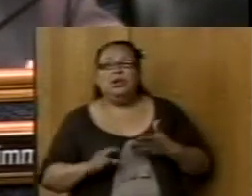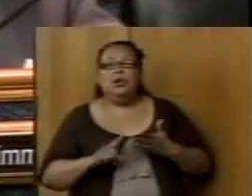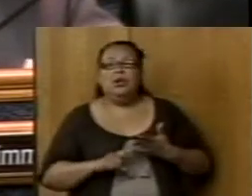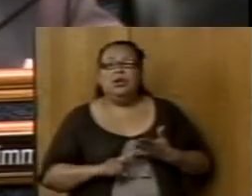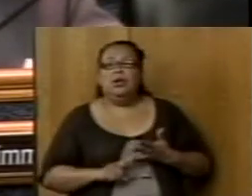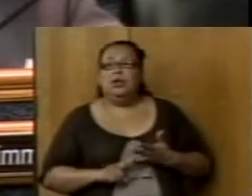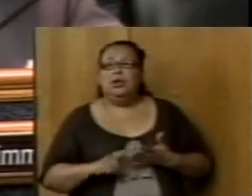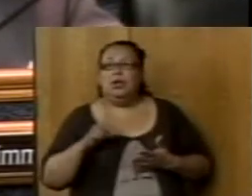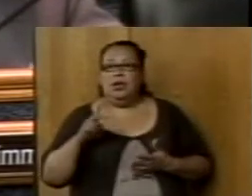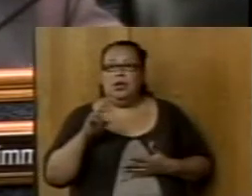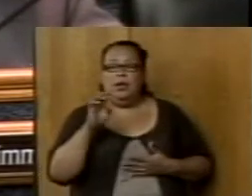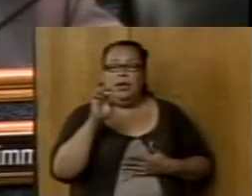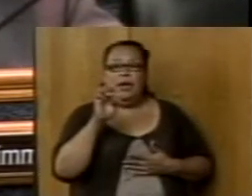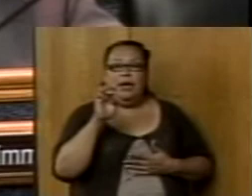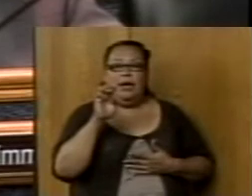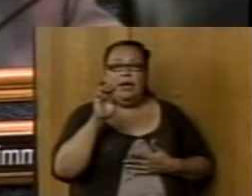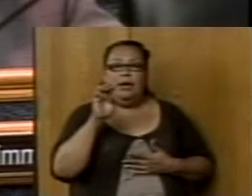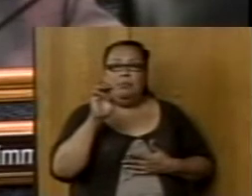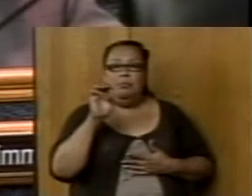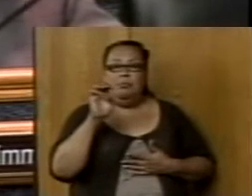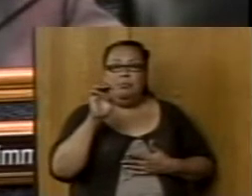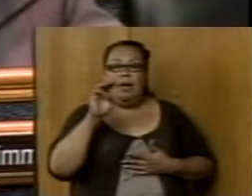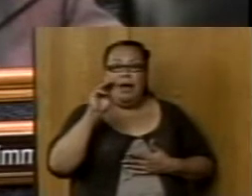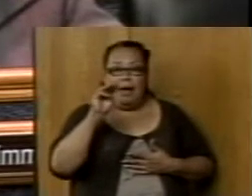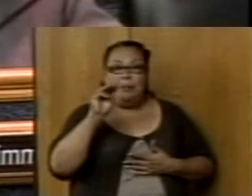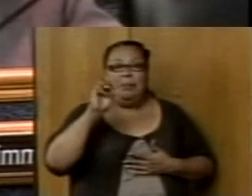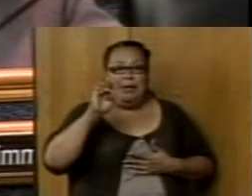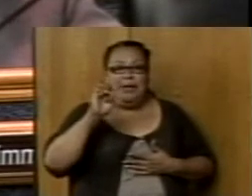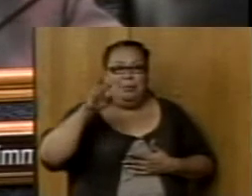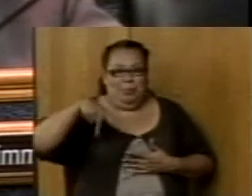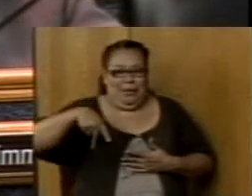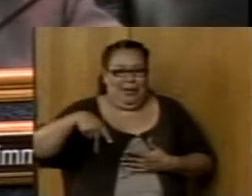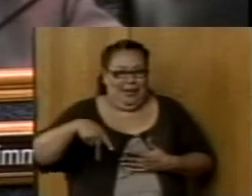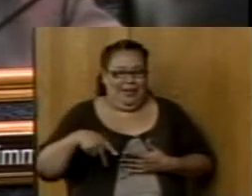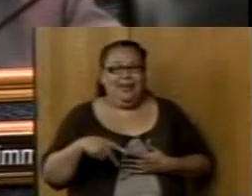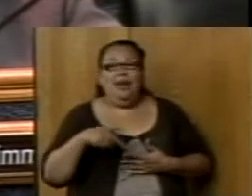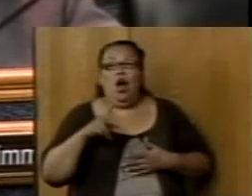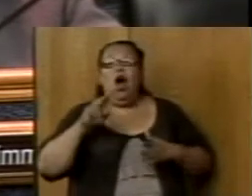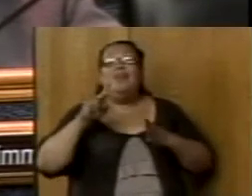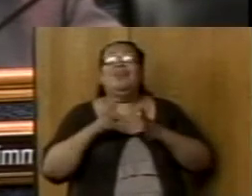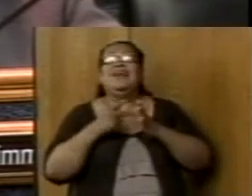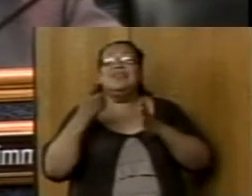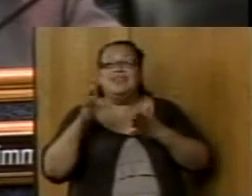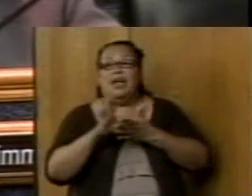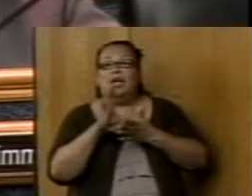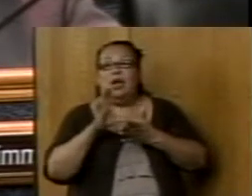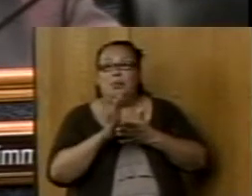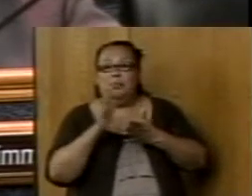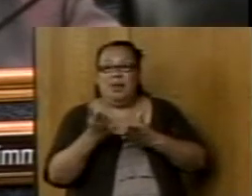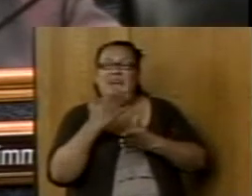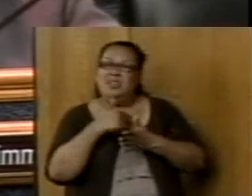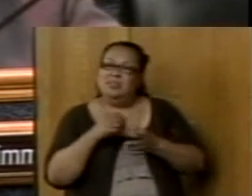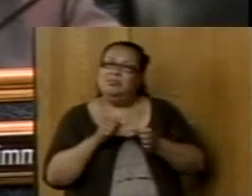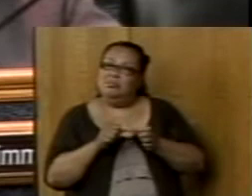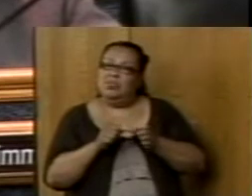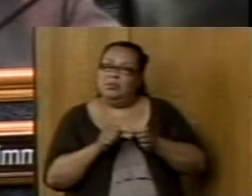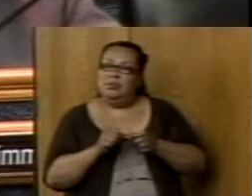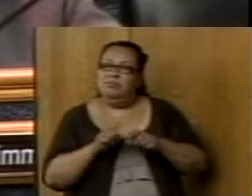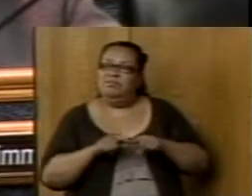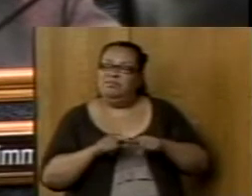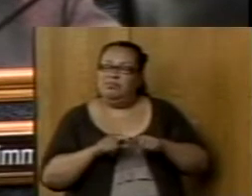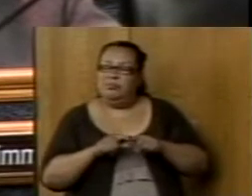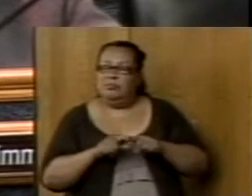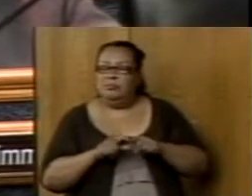at MEP items, number 3, which is on the second page, is still pending.